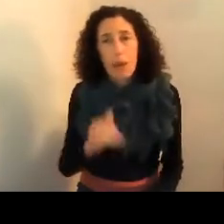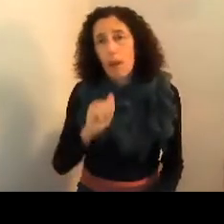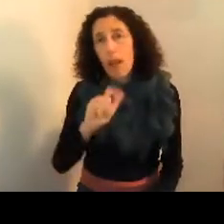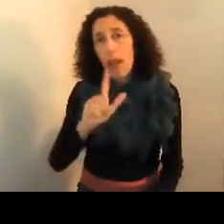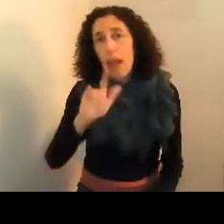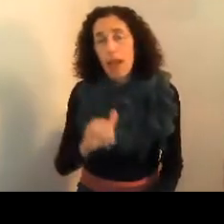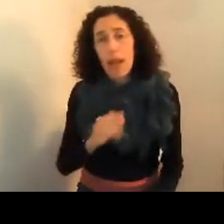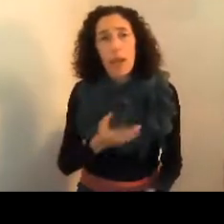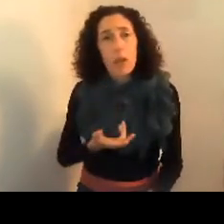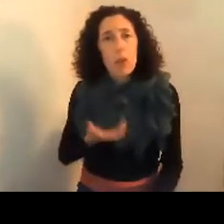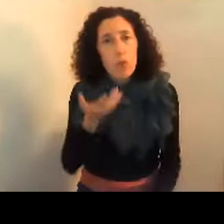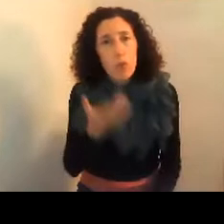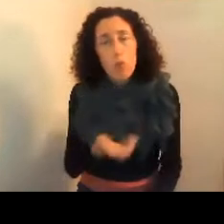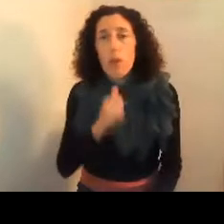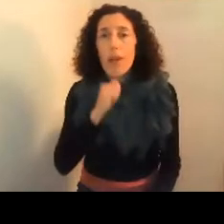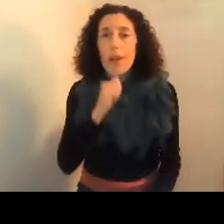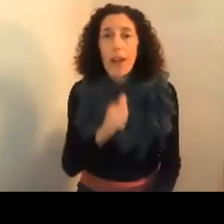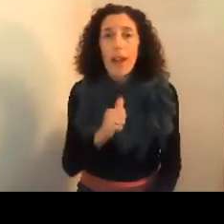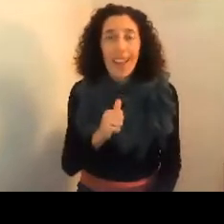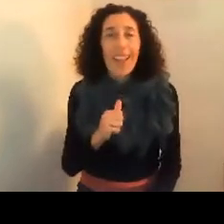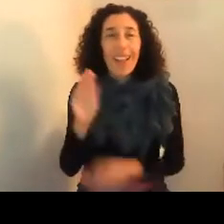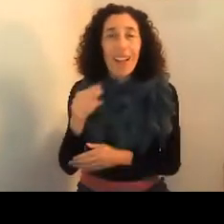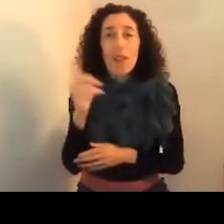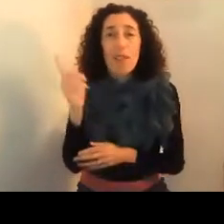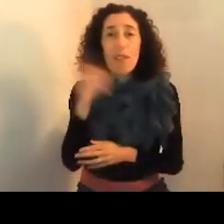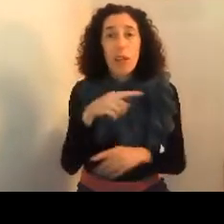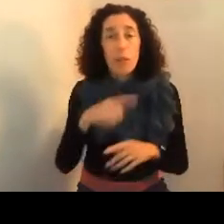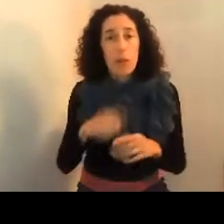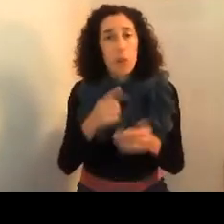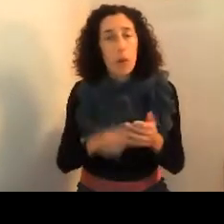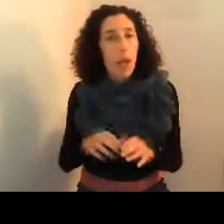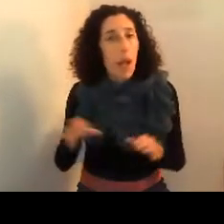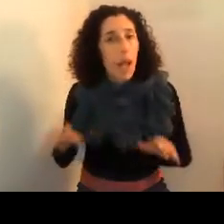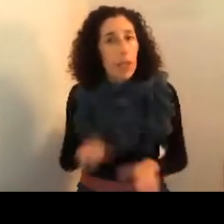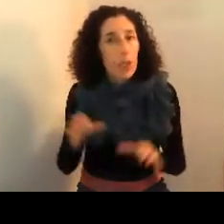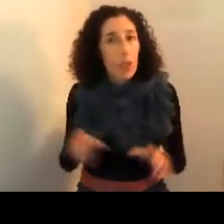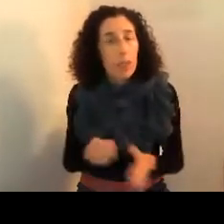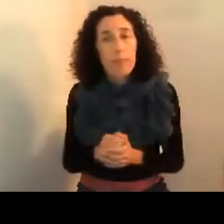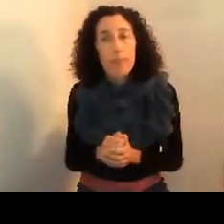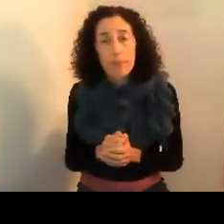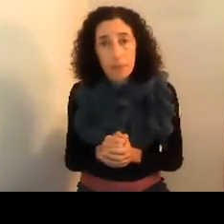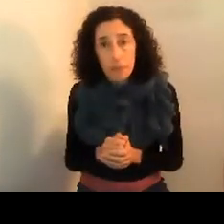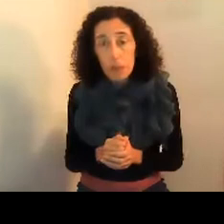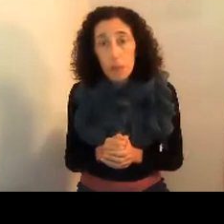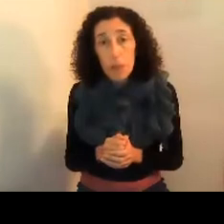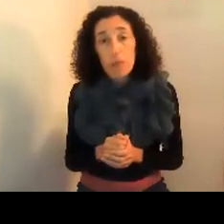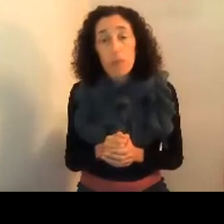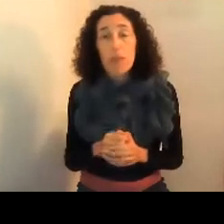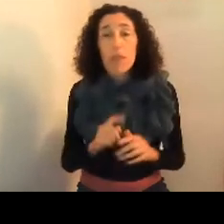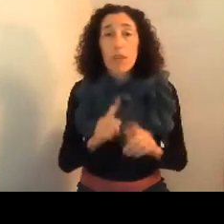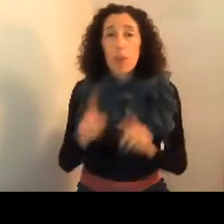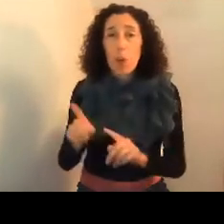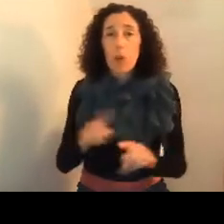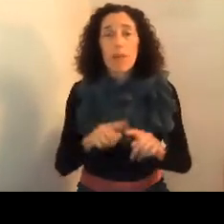your words, but how are we actually doing it with our actions? Even something as simple as attending each other's events. You know, are we